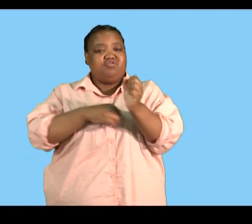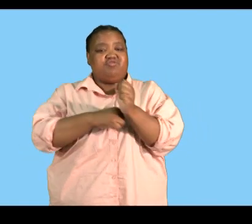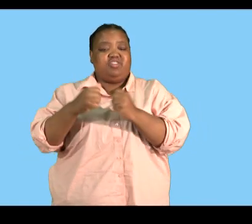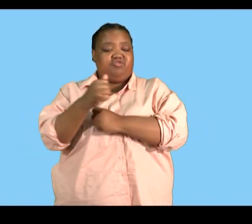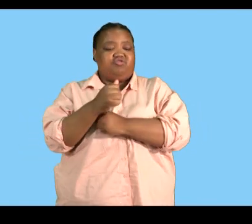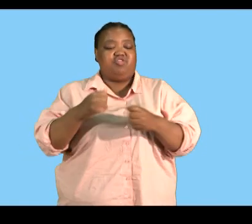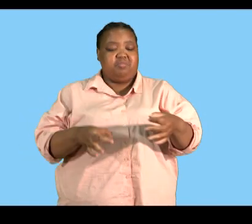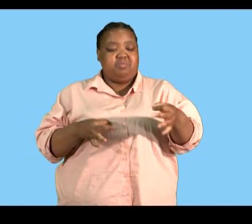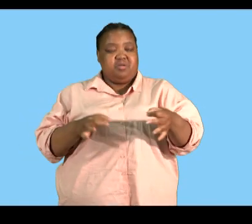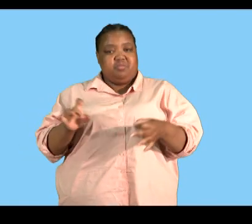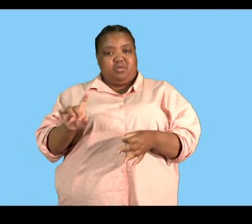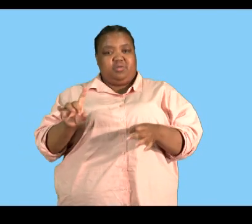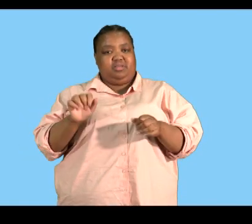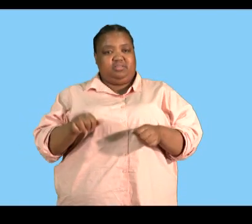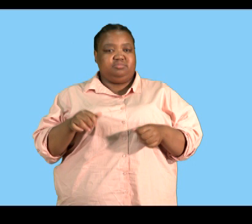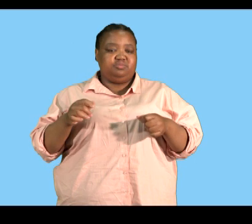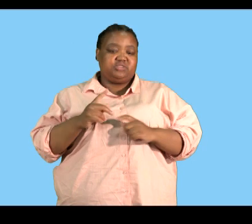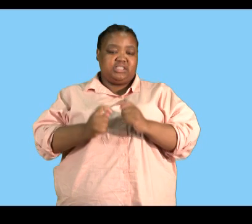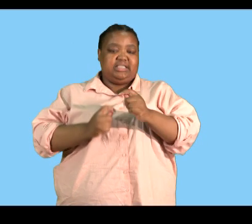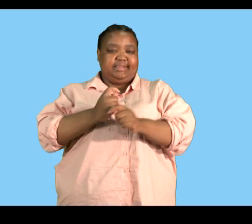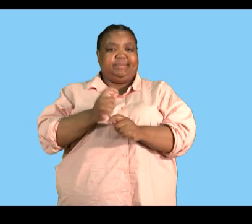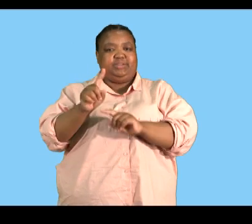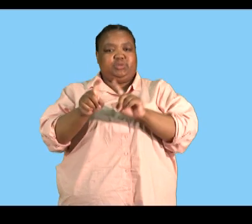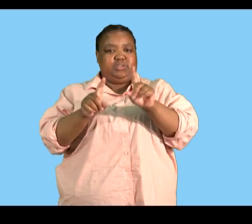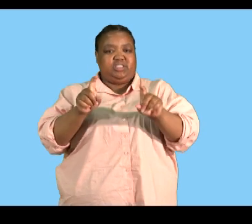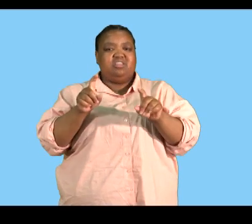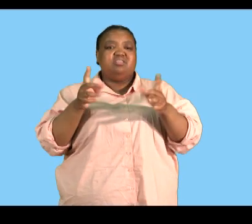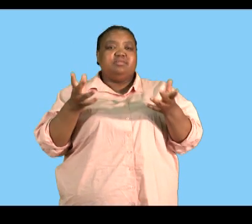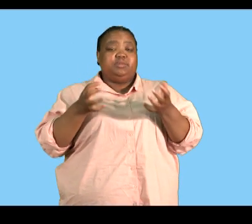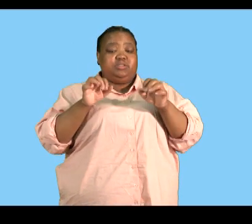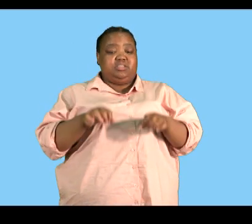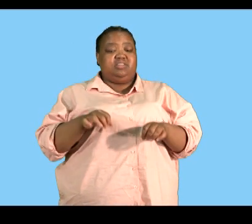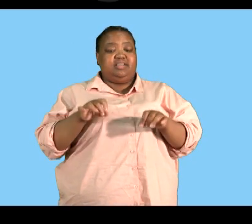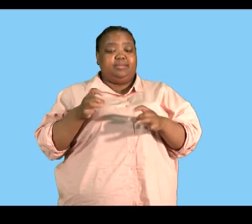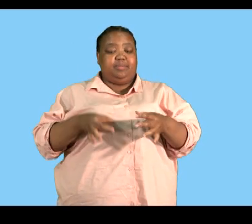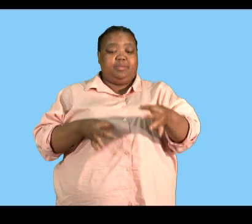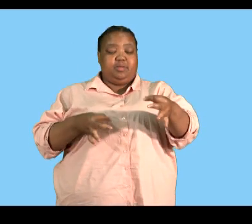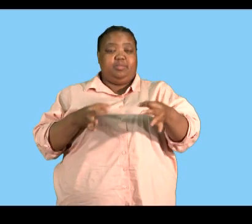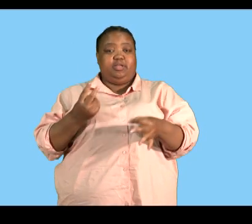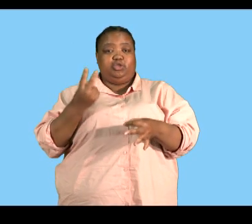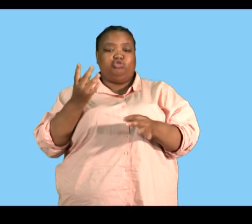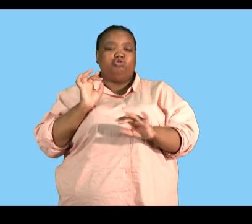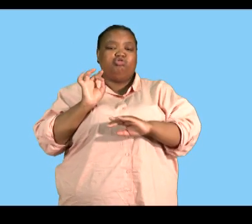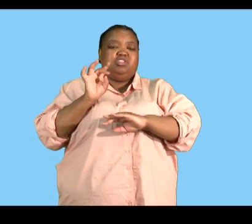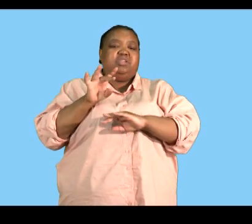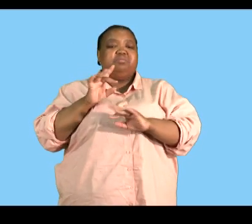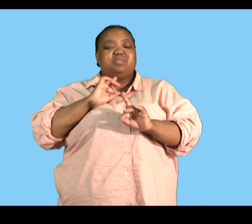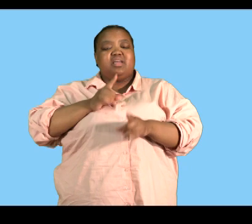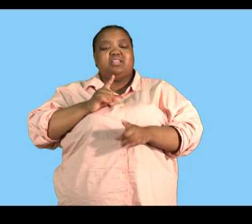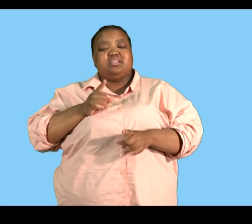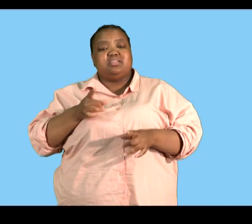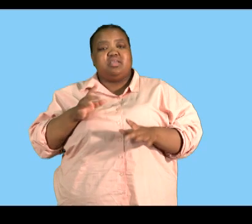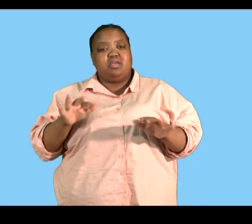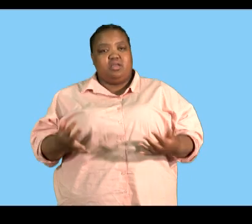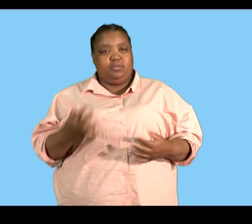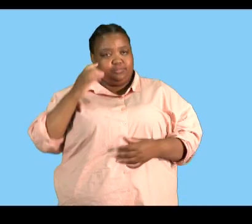action verbs, type of questions, and the general tips for answering Paper 2. Now, firstly,